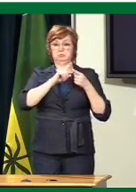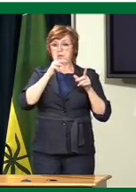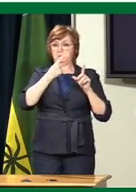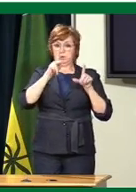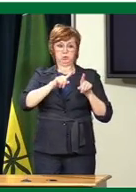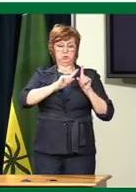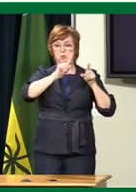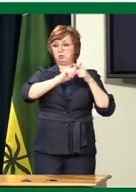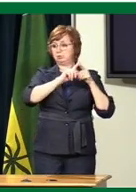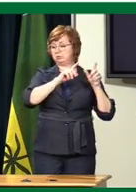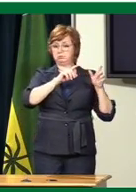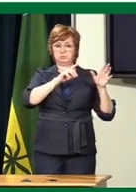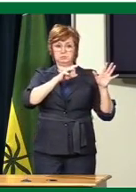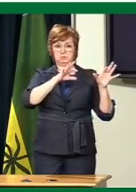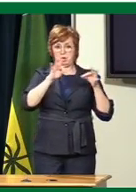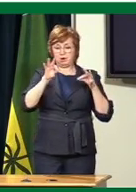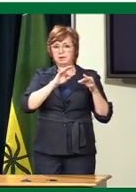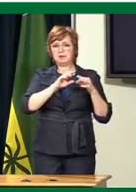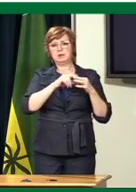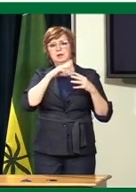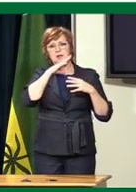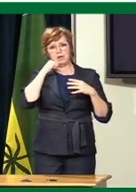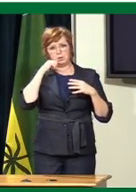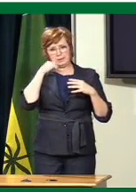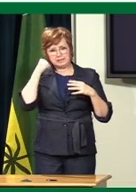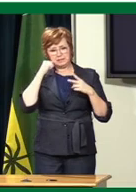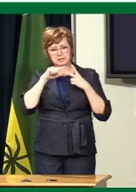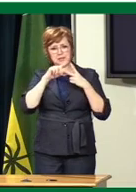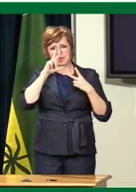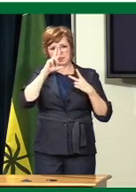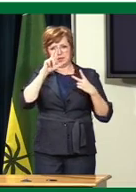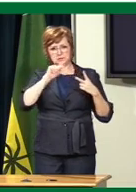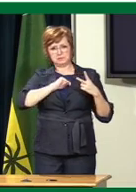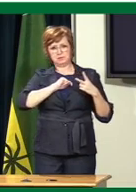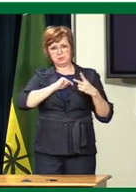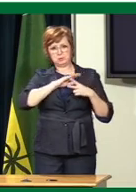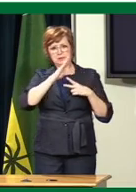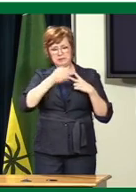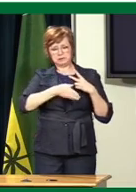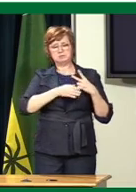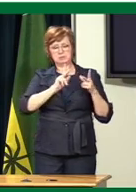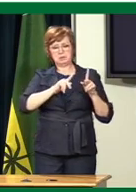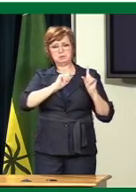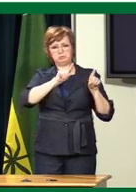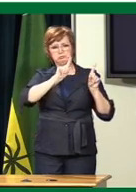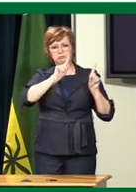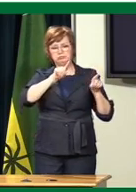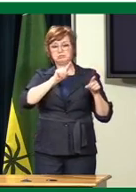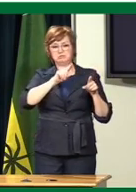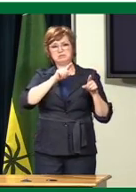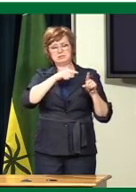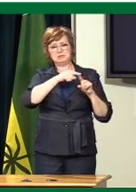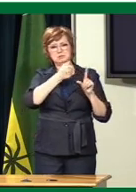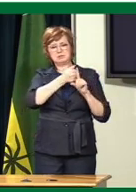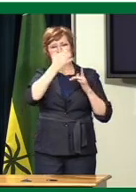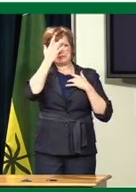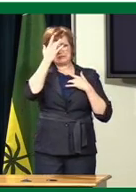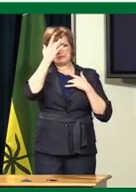do know that over Halloween and Thanksgiving, in some instances, people went to multiple events while symptomatic, which